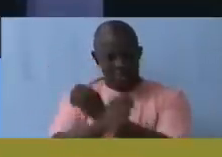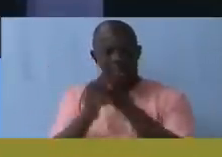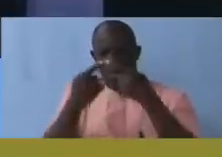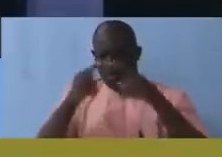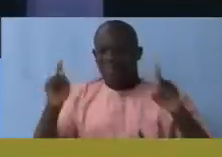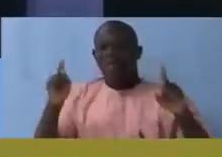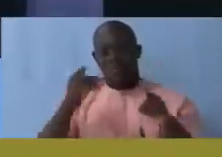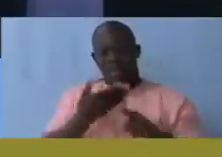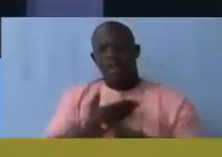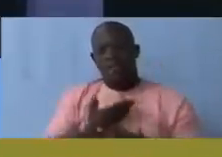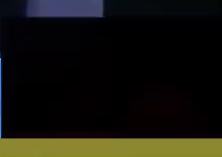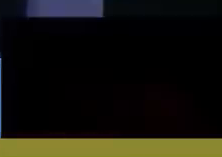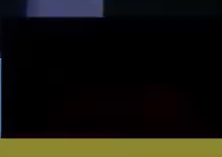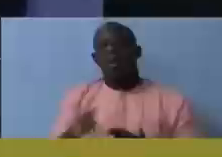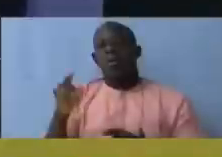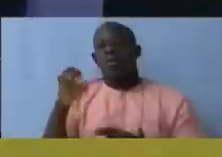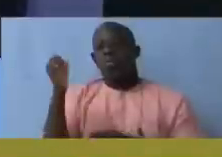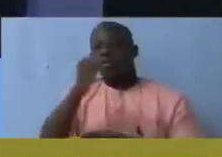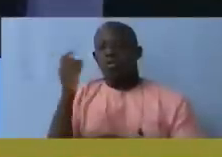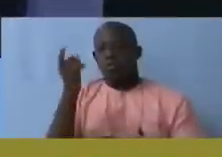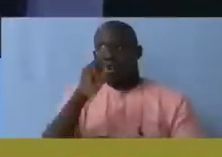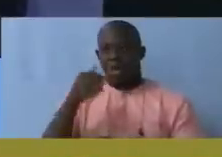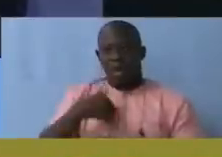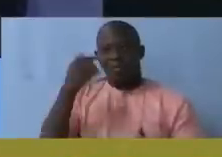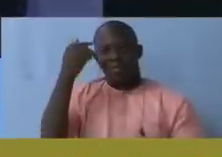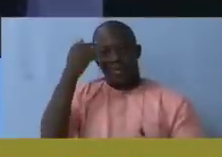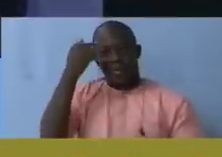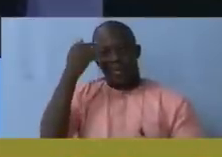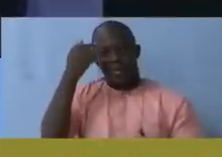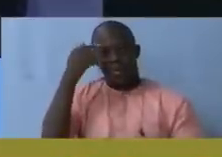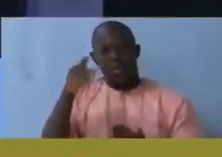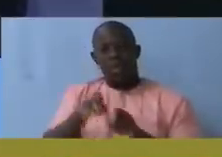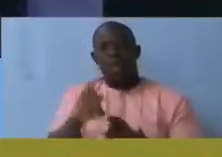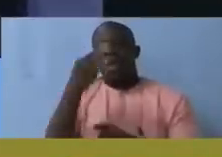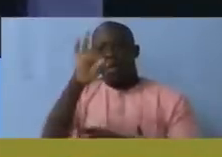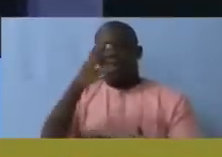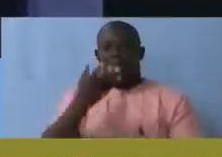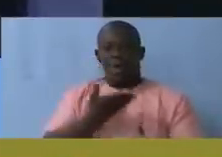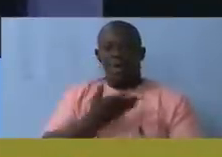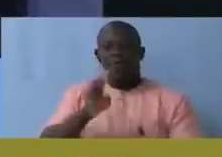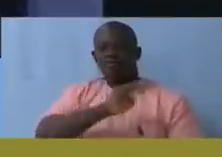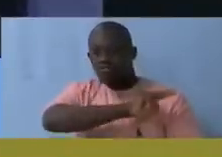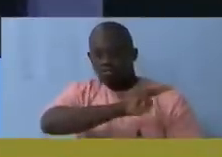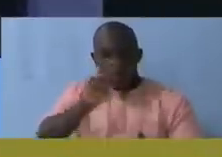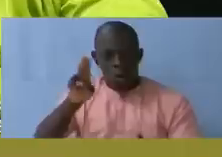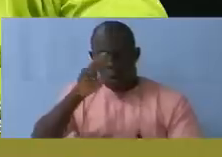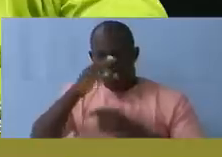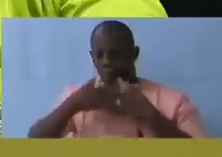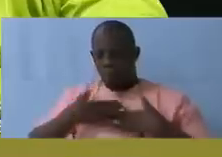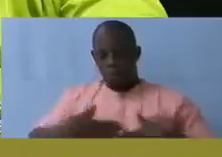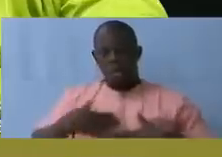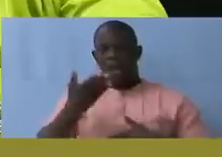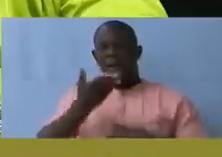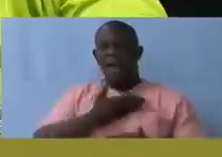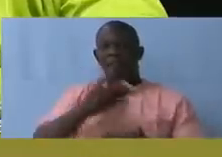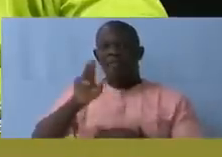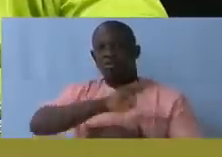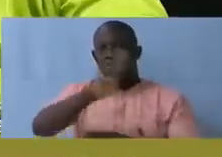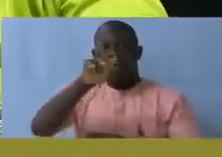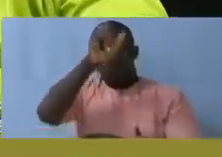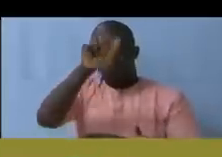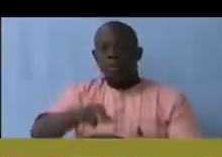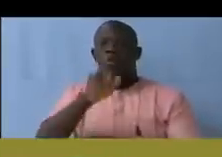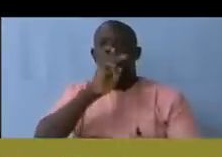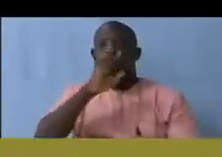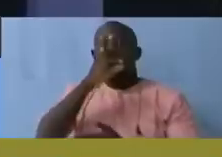Because what I thought is, if there is nobody that he trusted